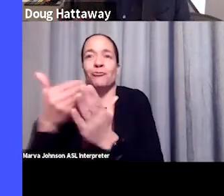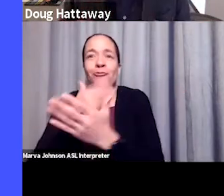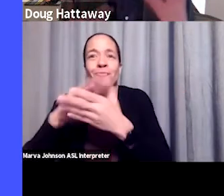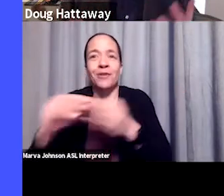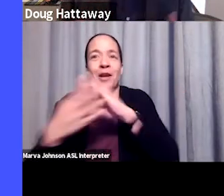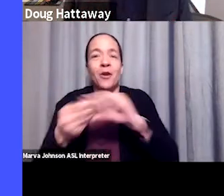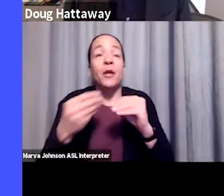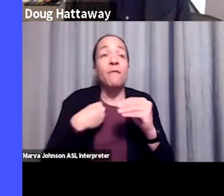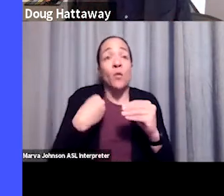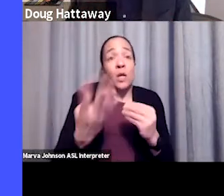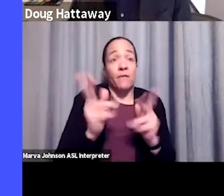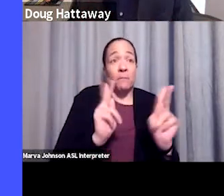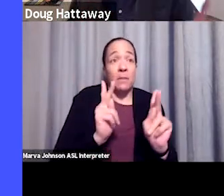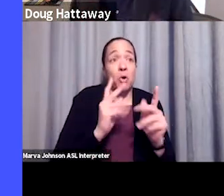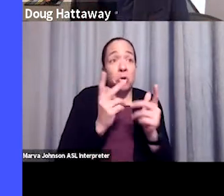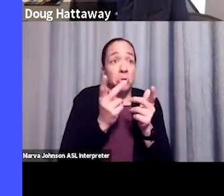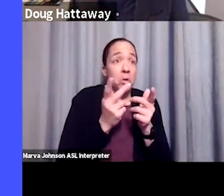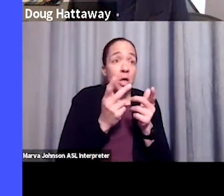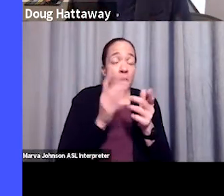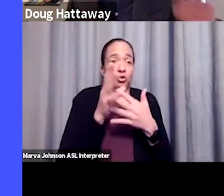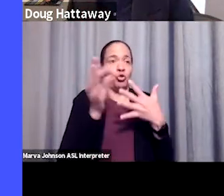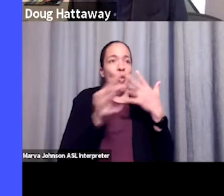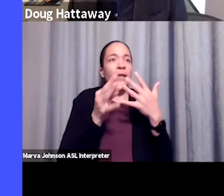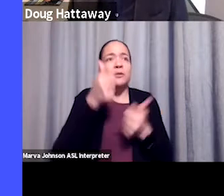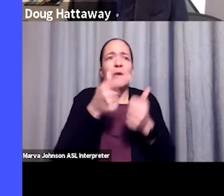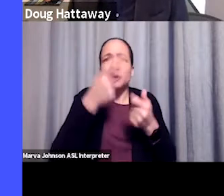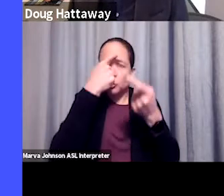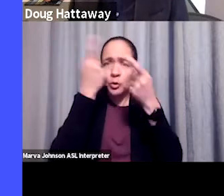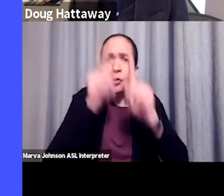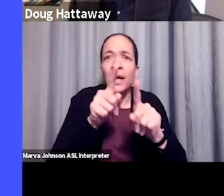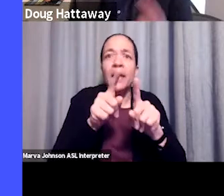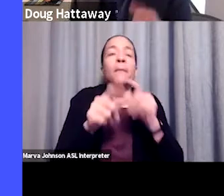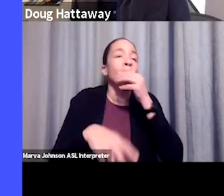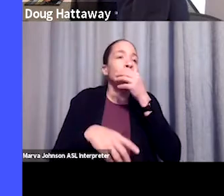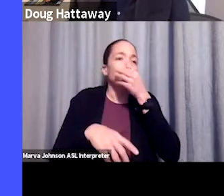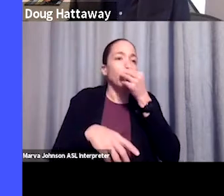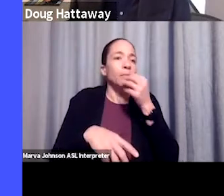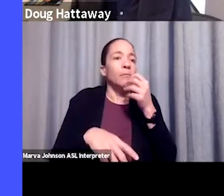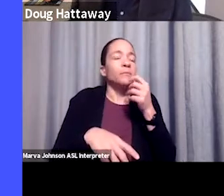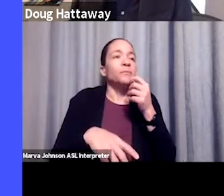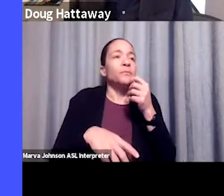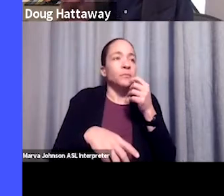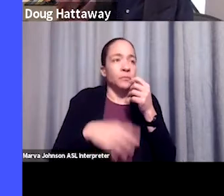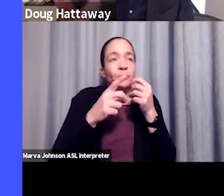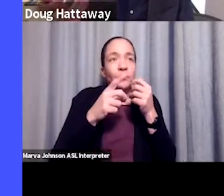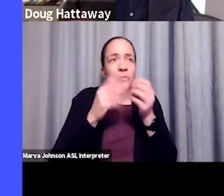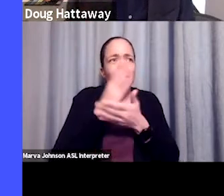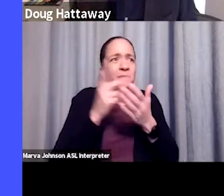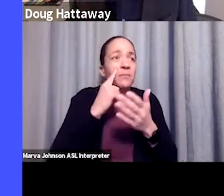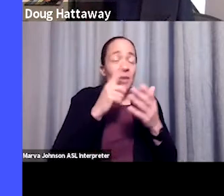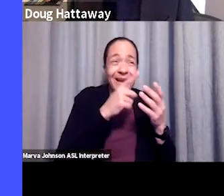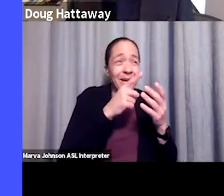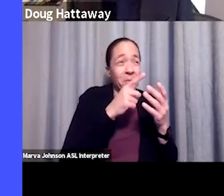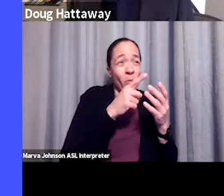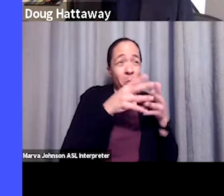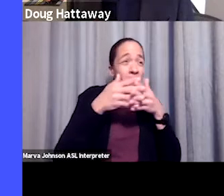with more? Or you could say neither. This one, we said America is hopelessly divided versus we can be united. When we start listening,